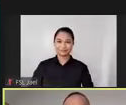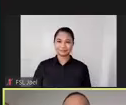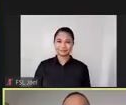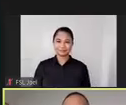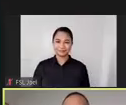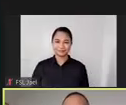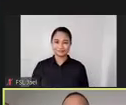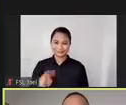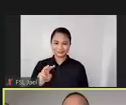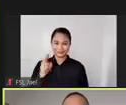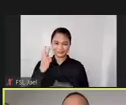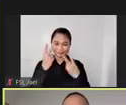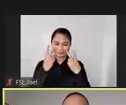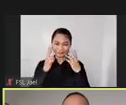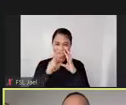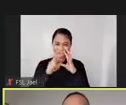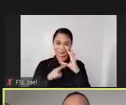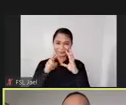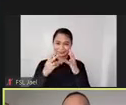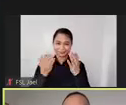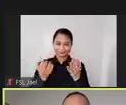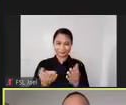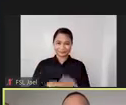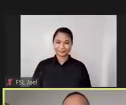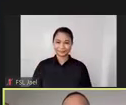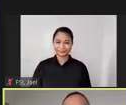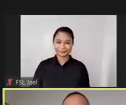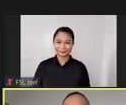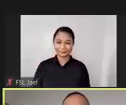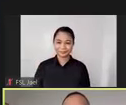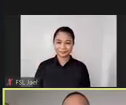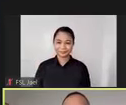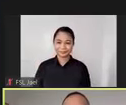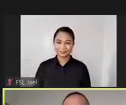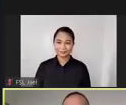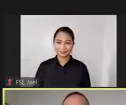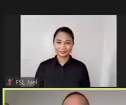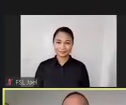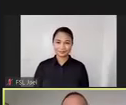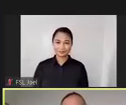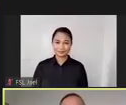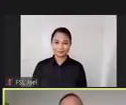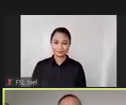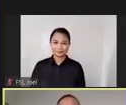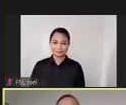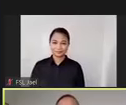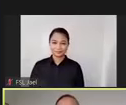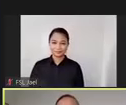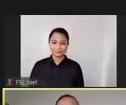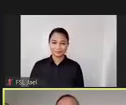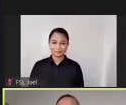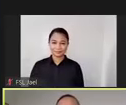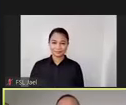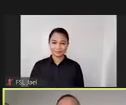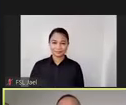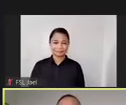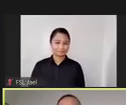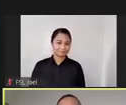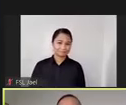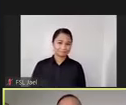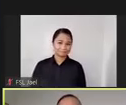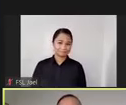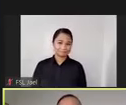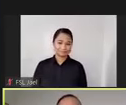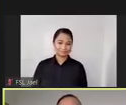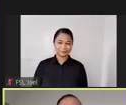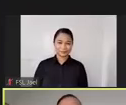Hindi biro ang online at modular learning. Paano pa kaya ang mga walang kuryente at nasa malayo? Ganito ang buhay